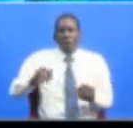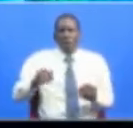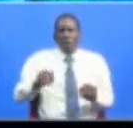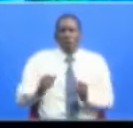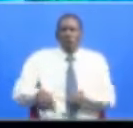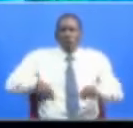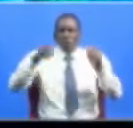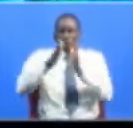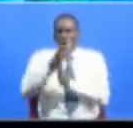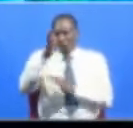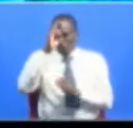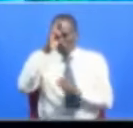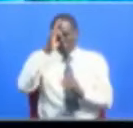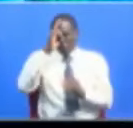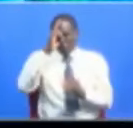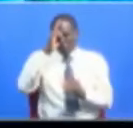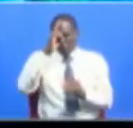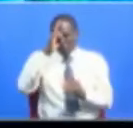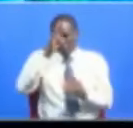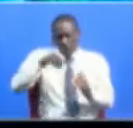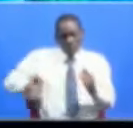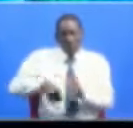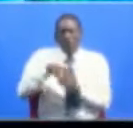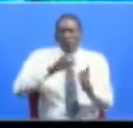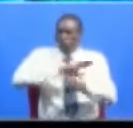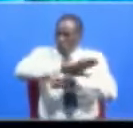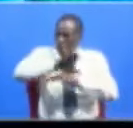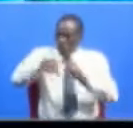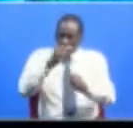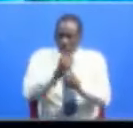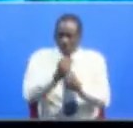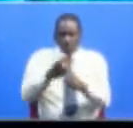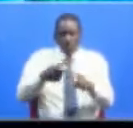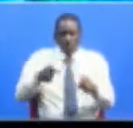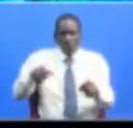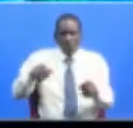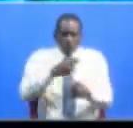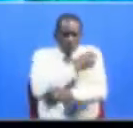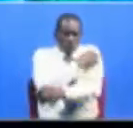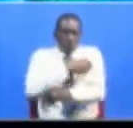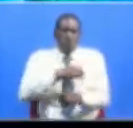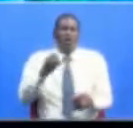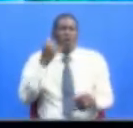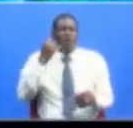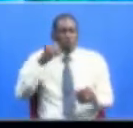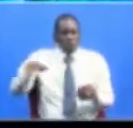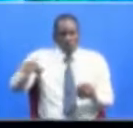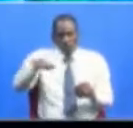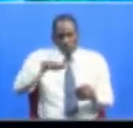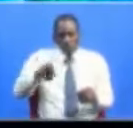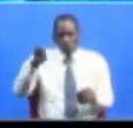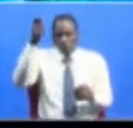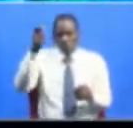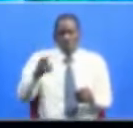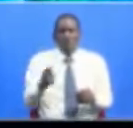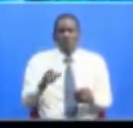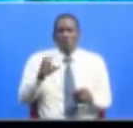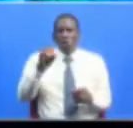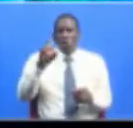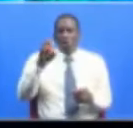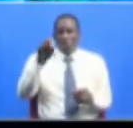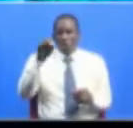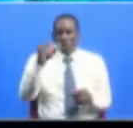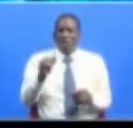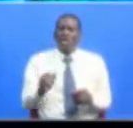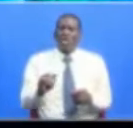police evict all staff from the hospital. Nakuru Environment and Lands Court Judge Justice Millicent Odeni has directed the